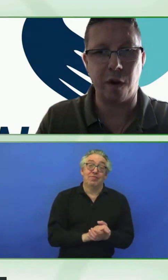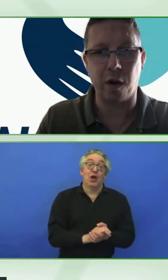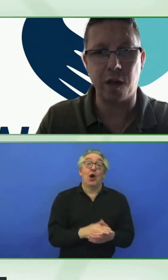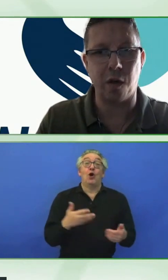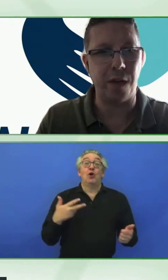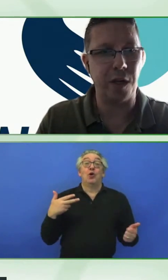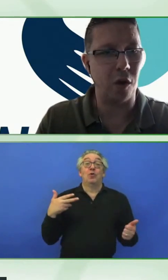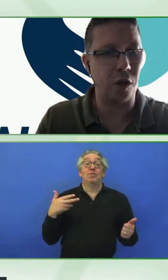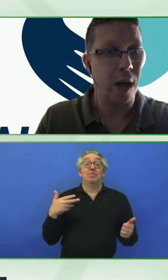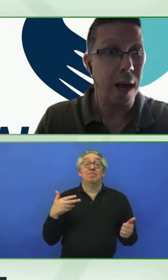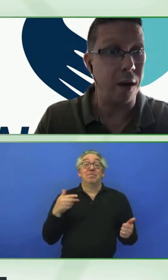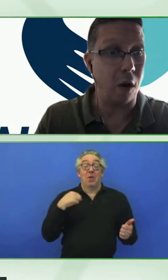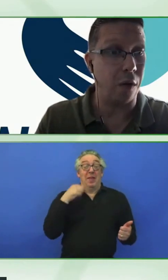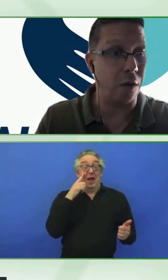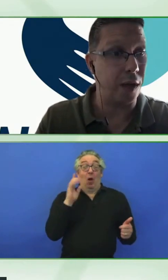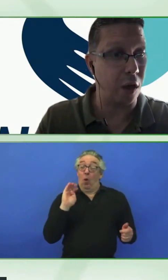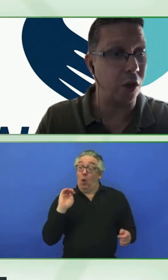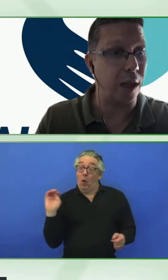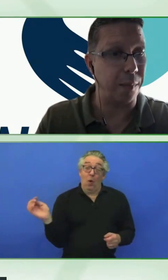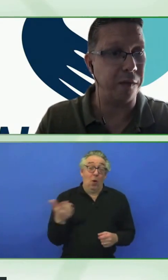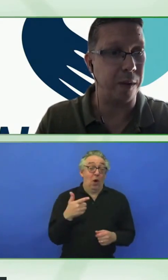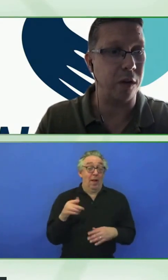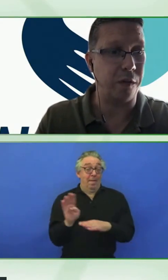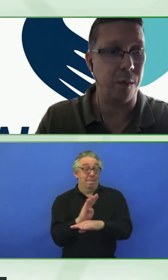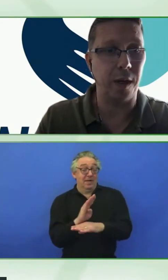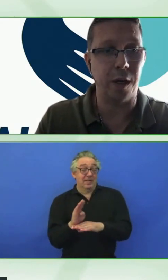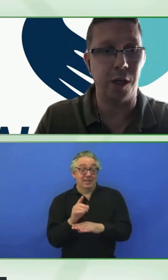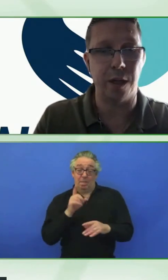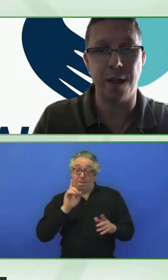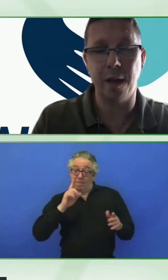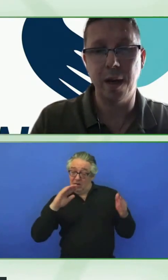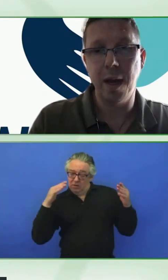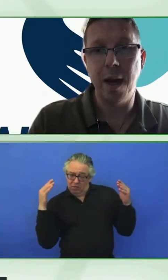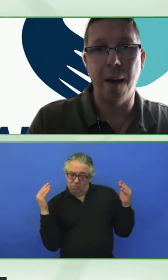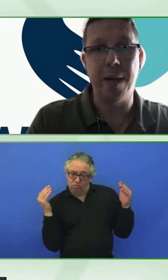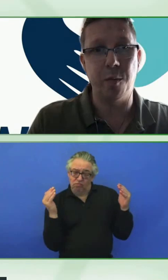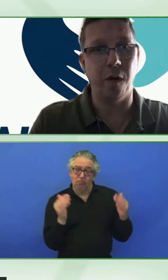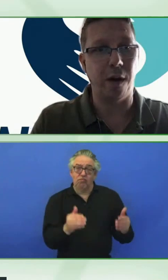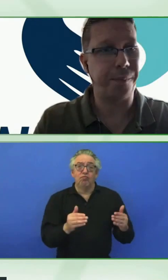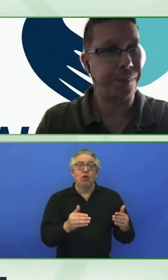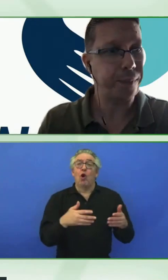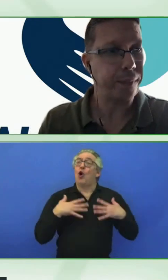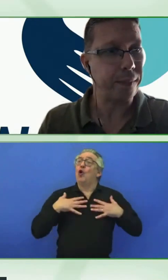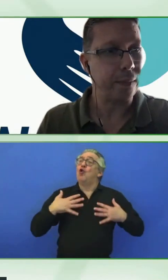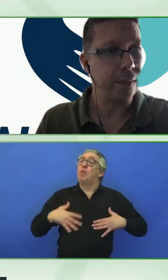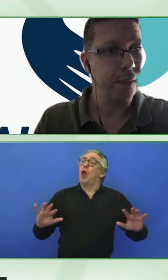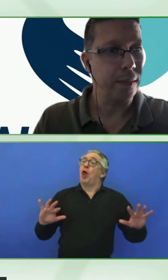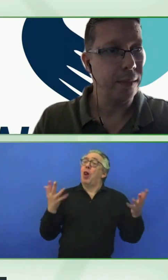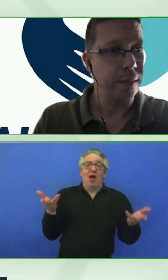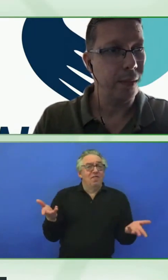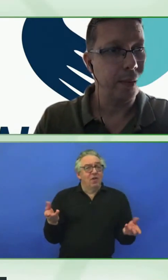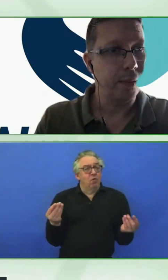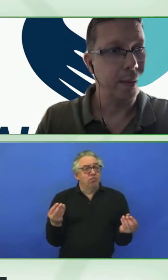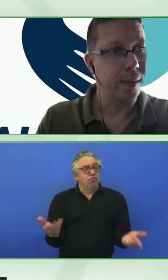business should focus on the social upliftment of human conditions. Please move on.